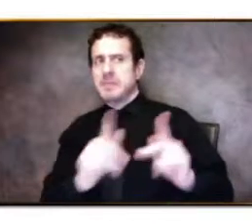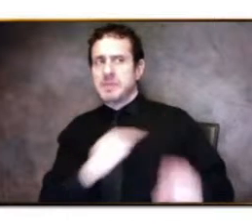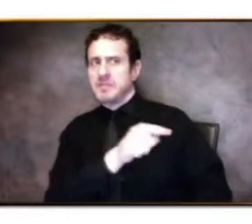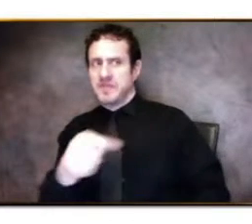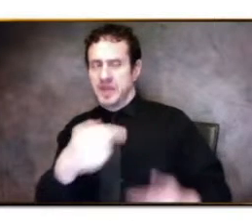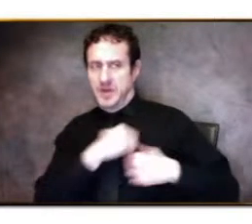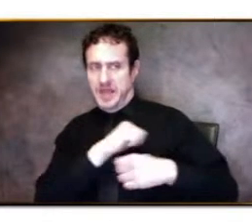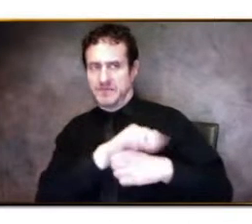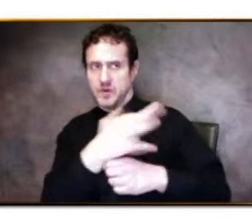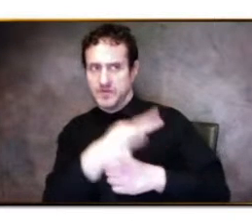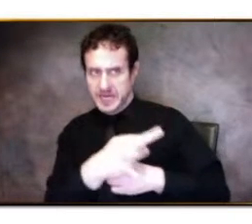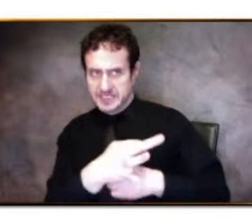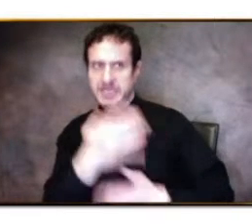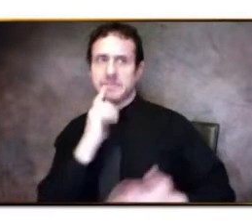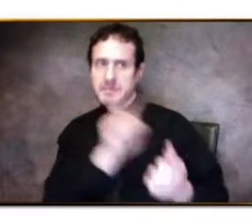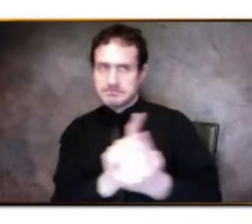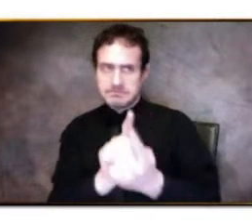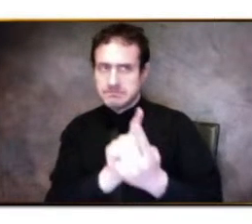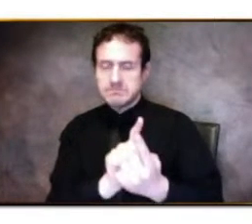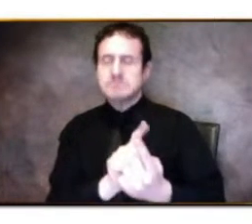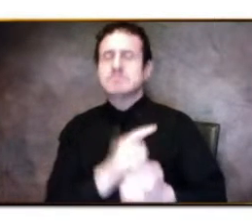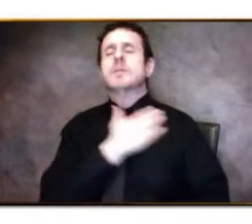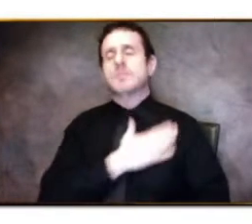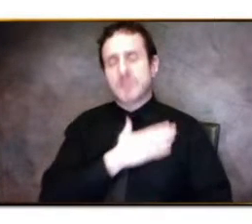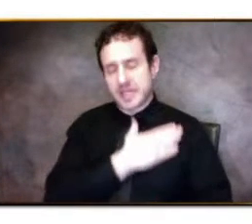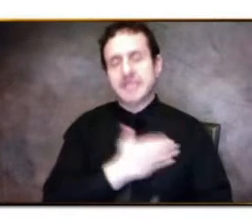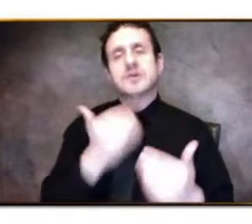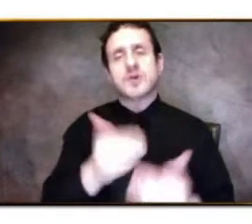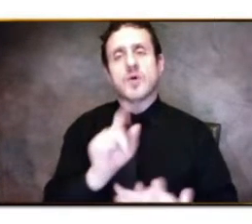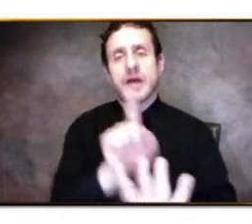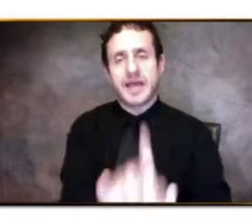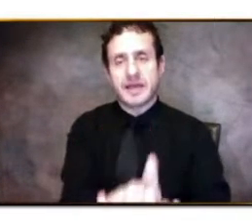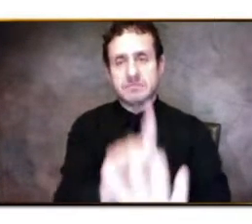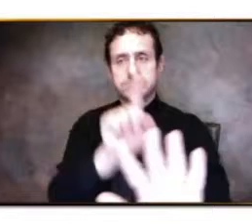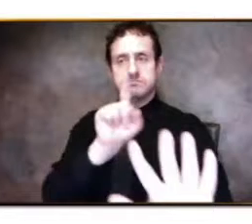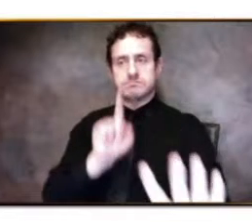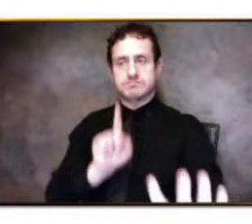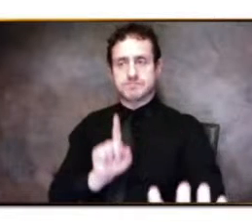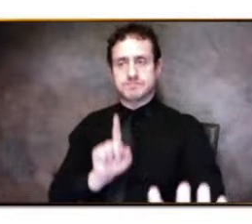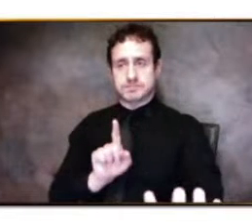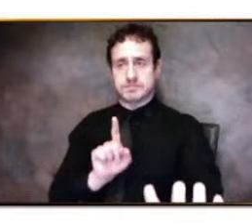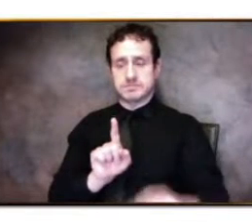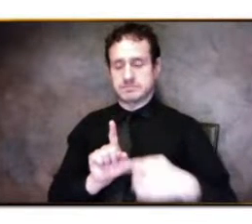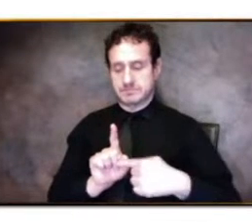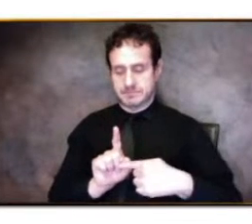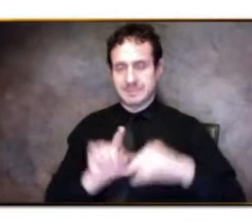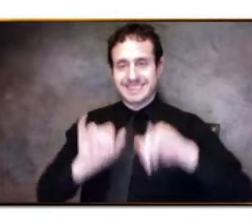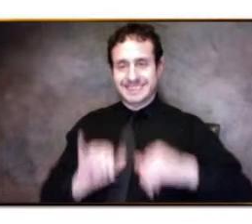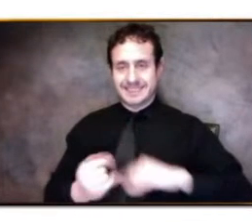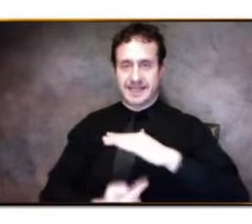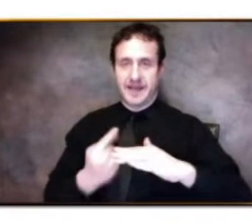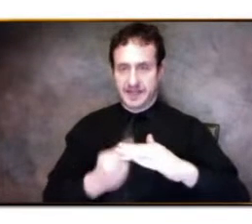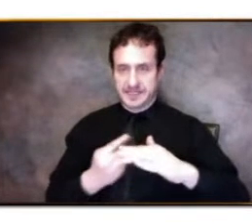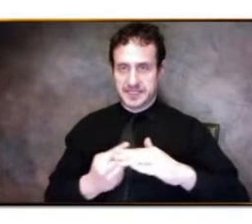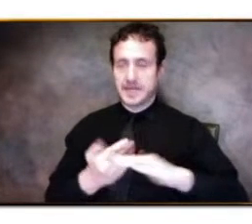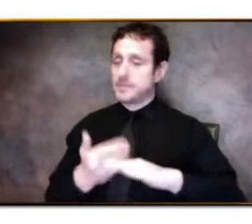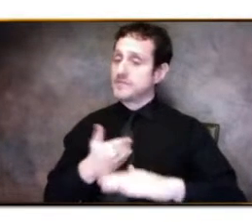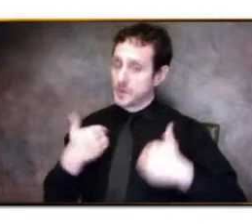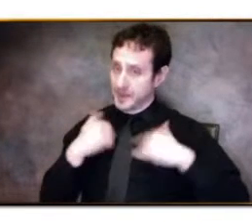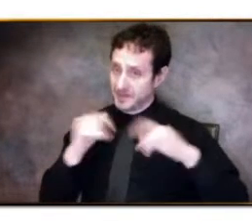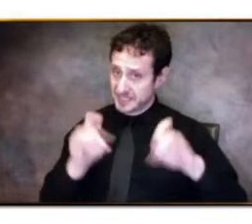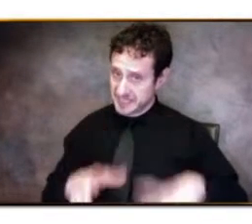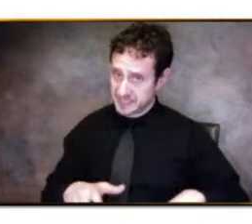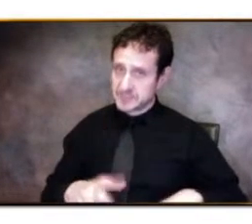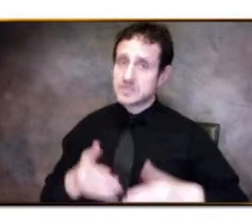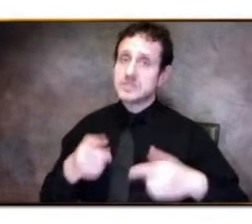with others, please take the precautions even before you get a test result while you're waiting to get that test and get the